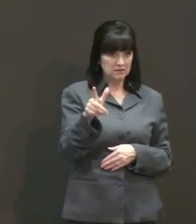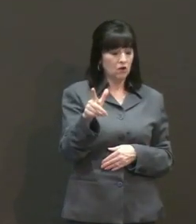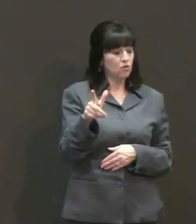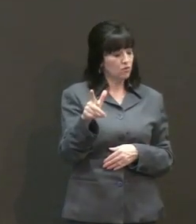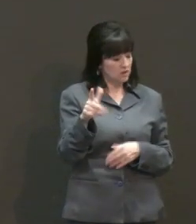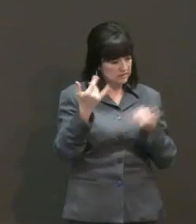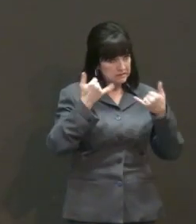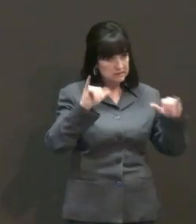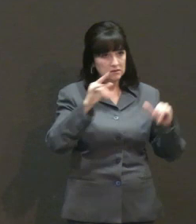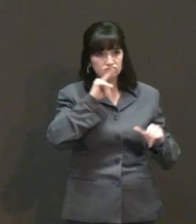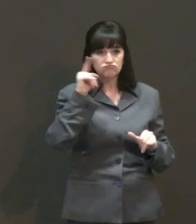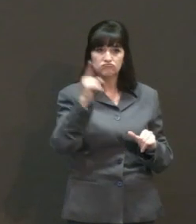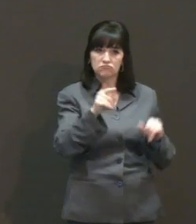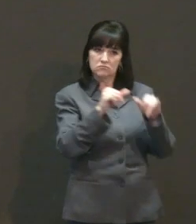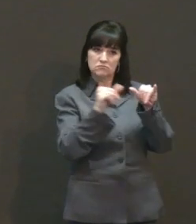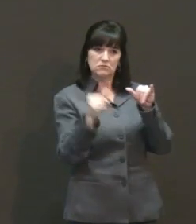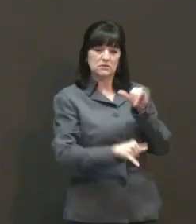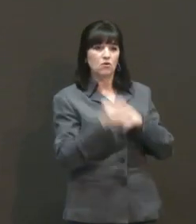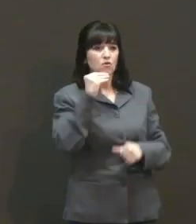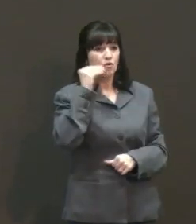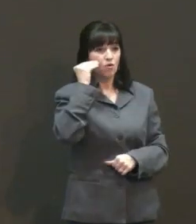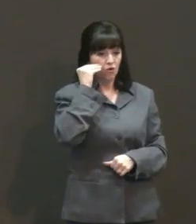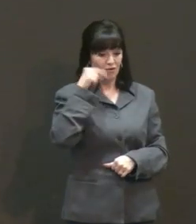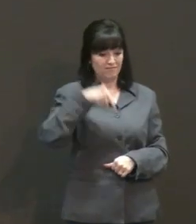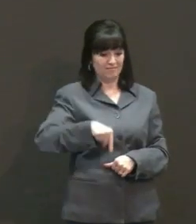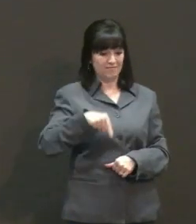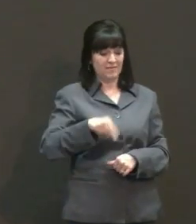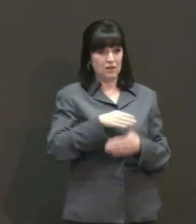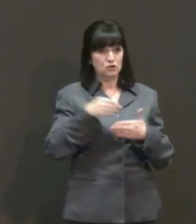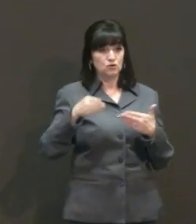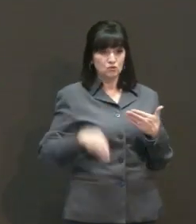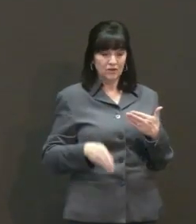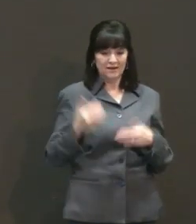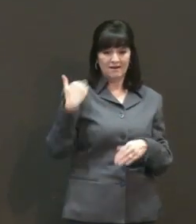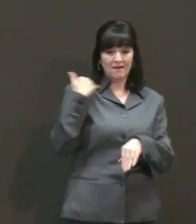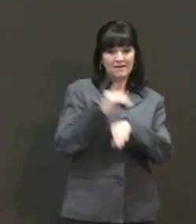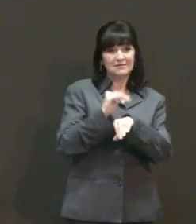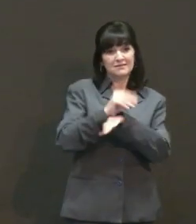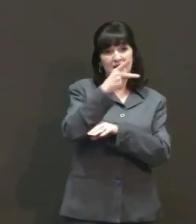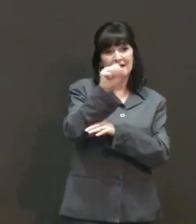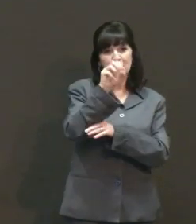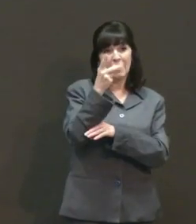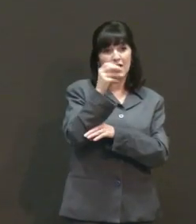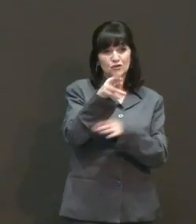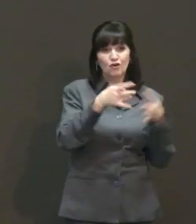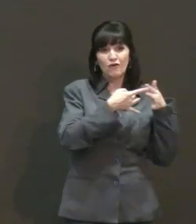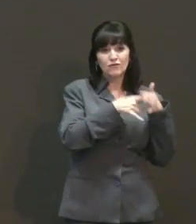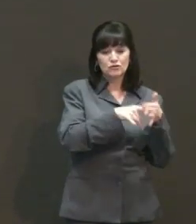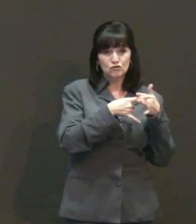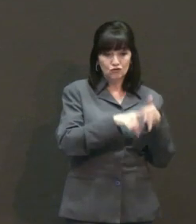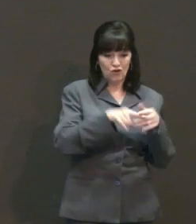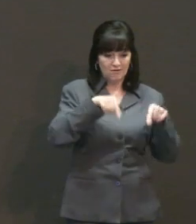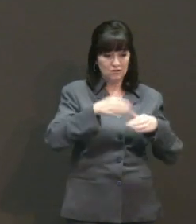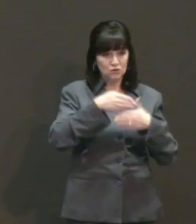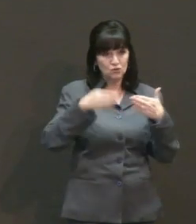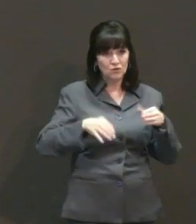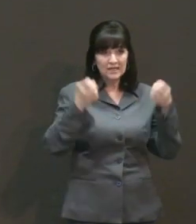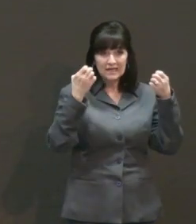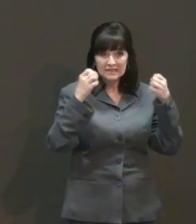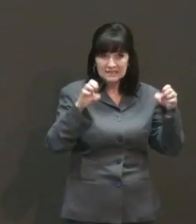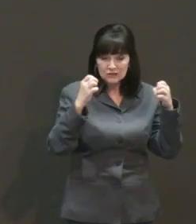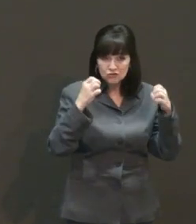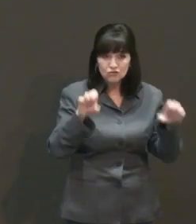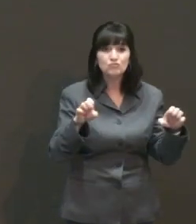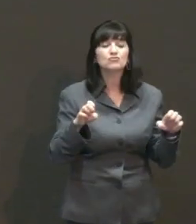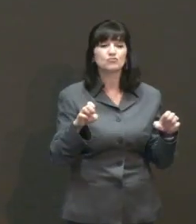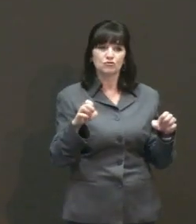holiday weekend, Passover starting last night, and Easter celebrations through the weekend, and we would